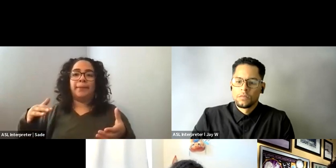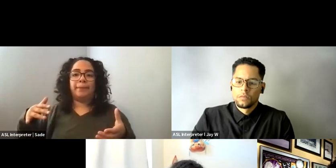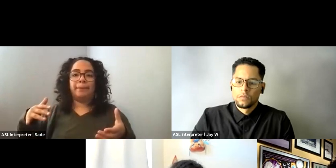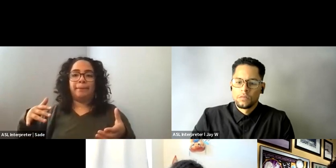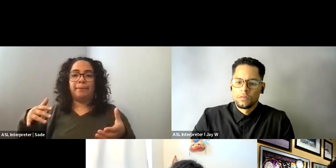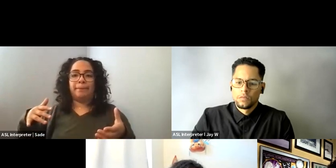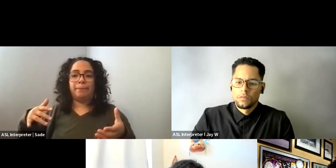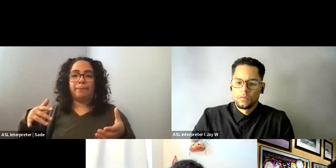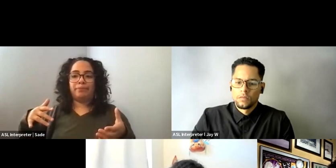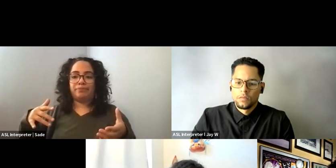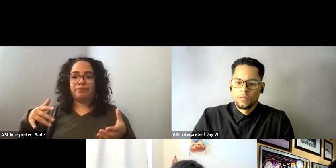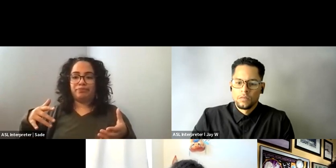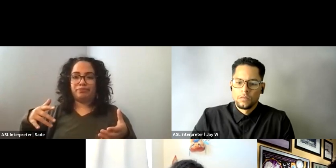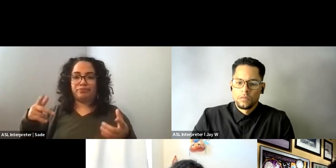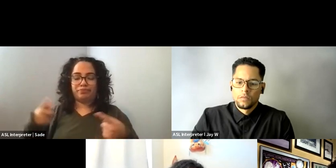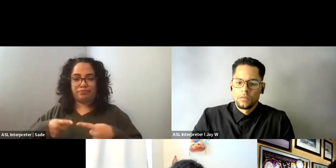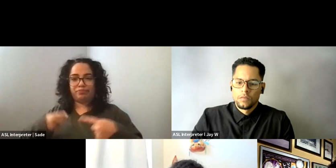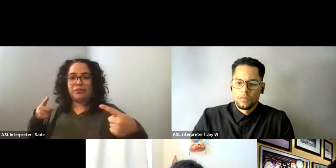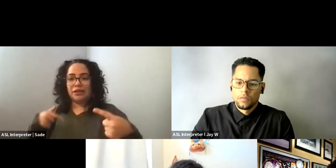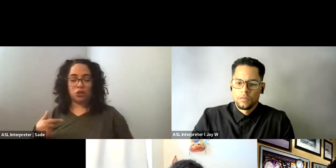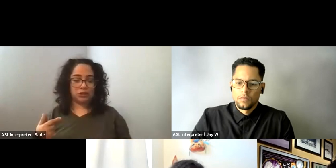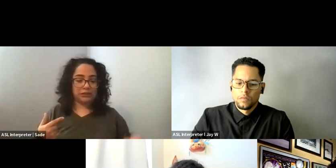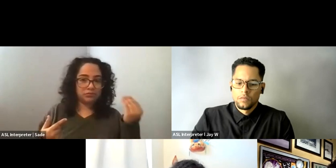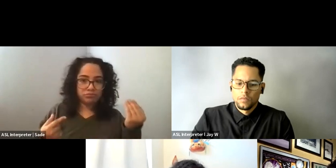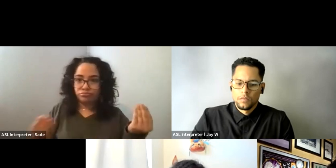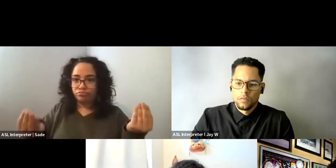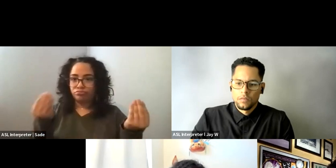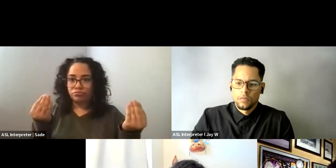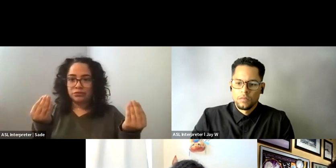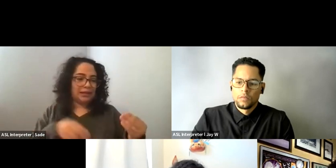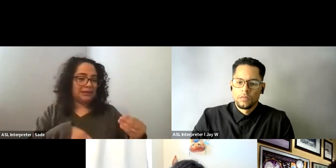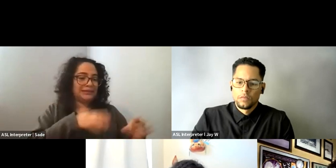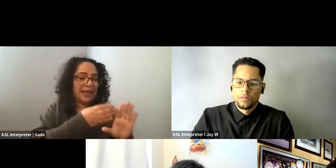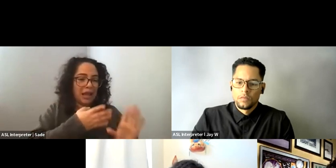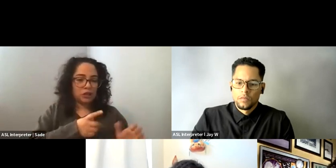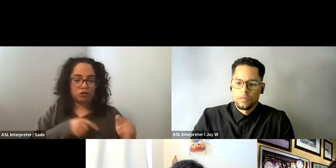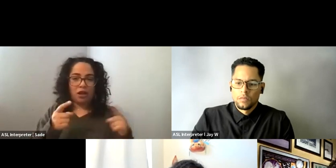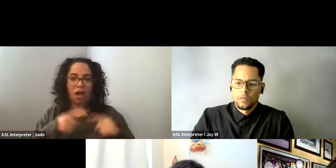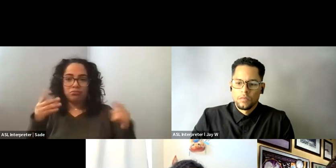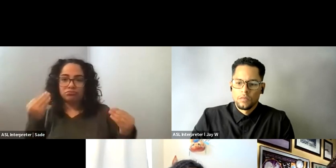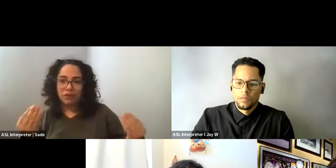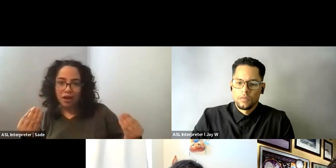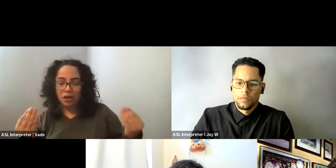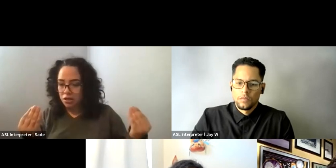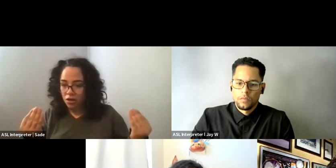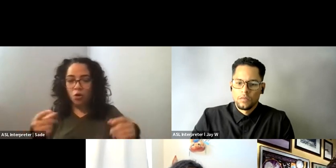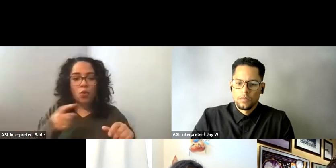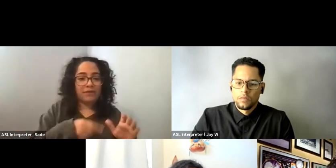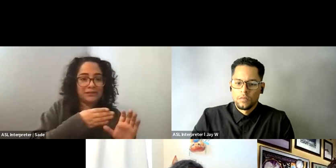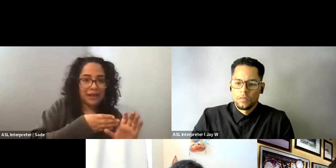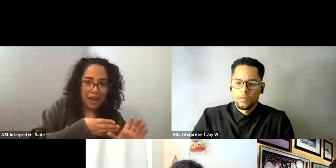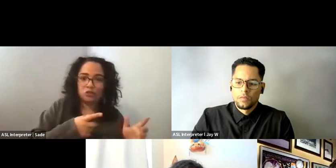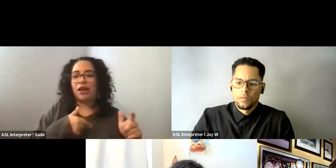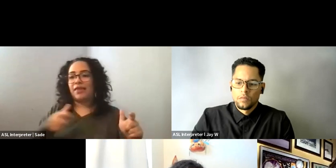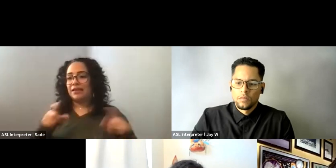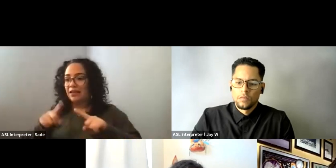counteract, right? It's like, here's psychiatry, and then we had anti-psychiatry. What would it, or, you know, we have psychiatry and then the alternatives. What